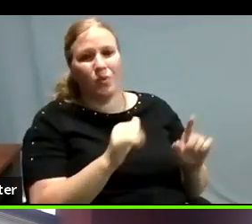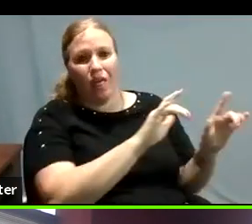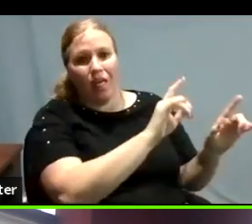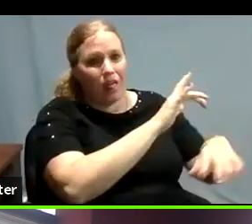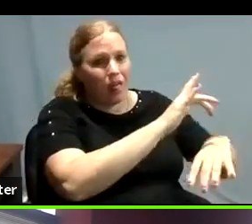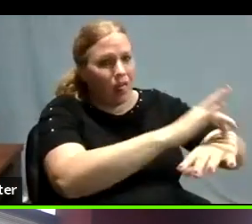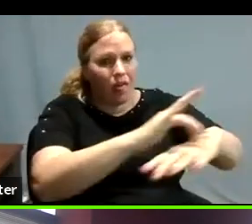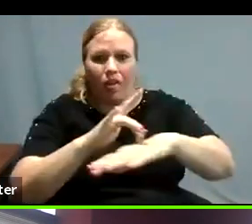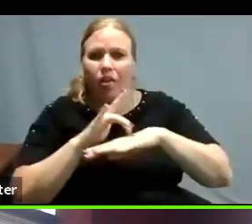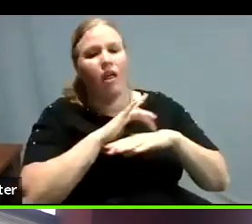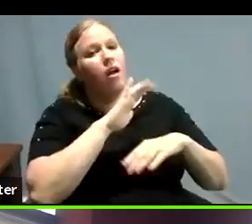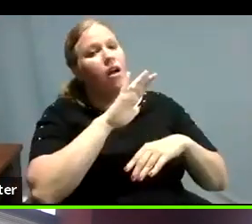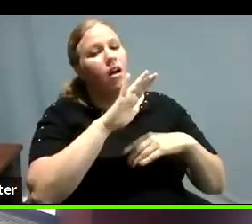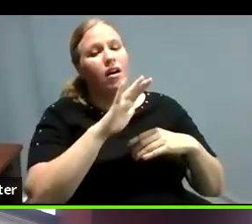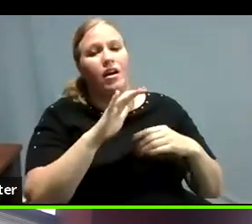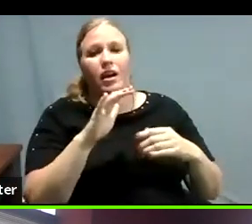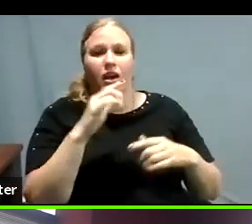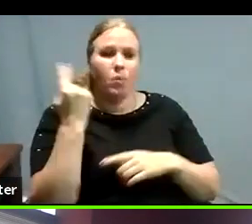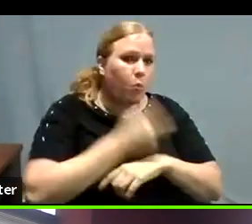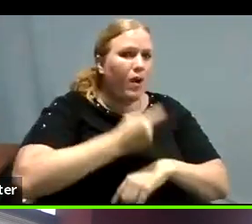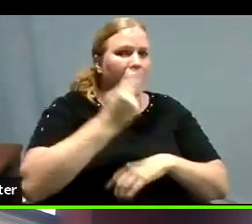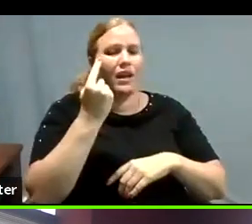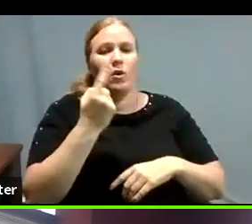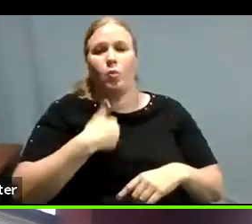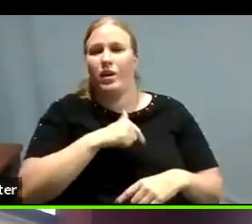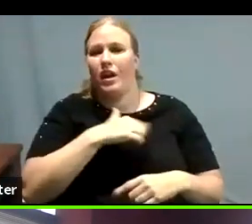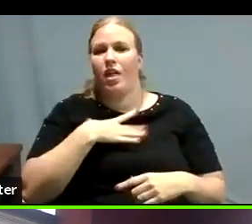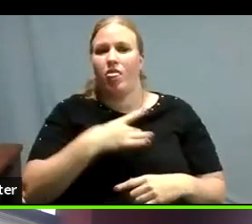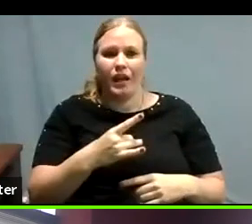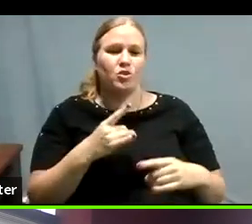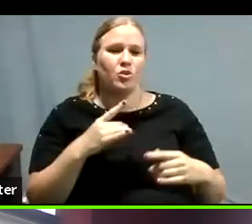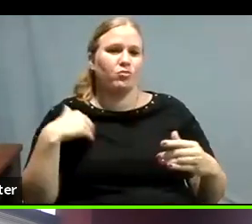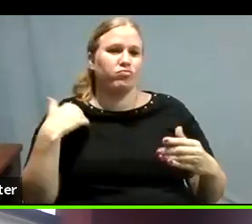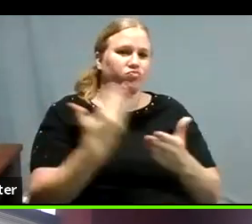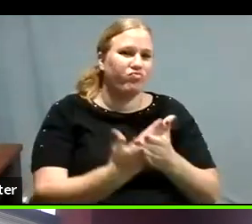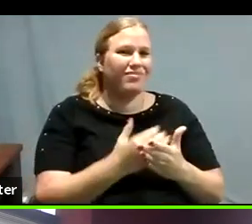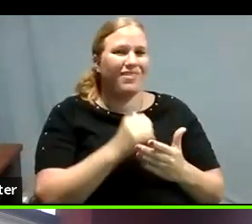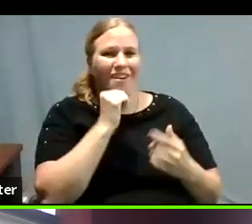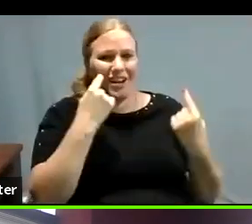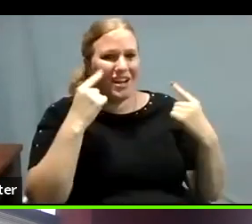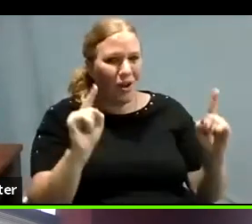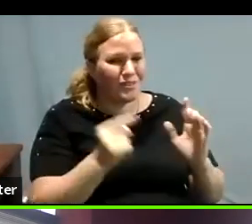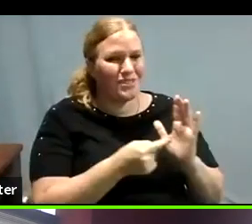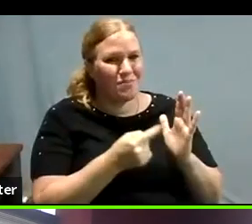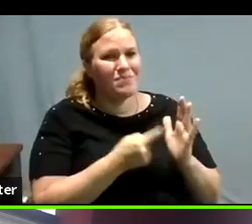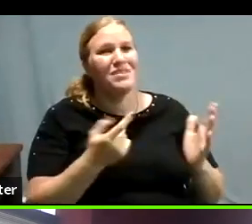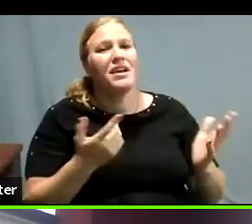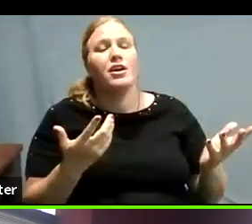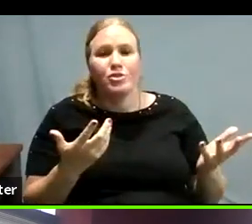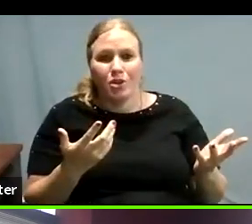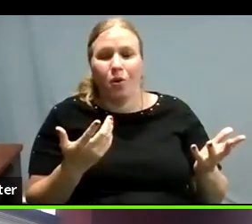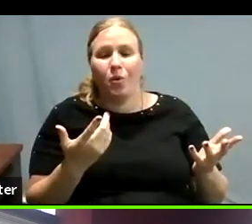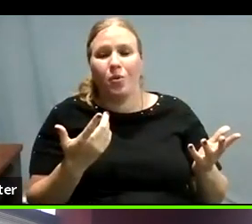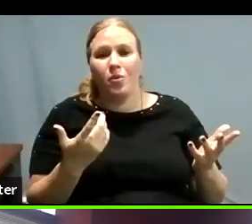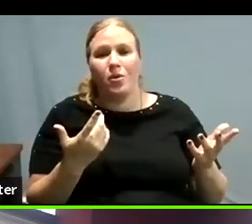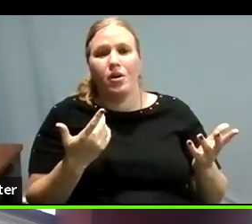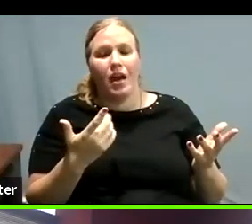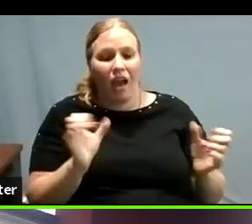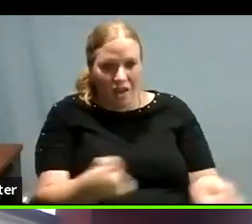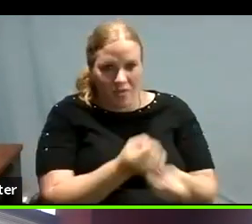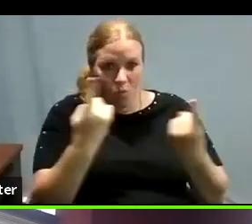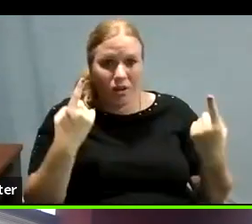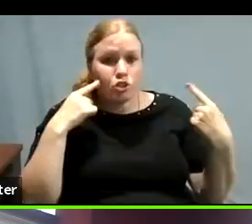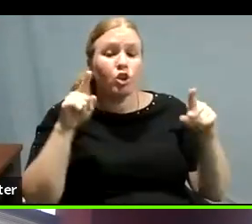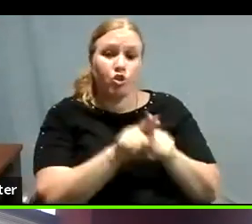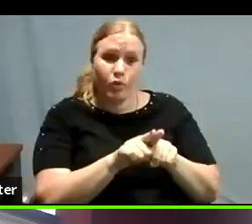do like to make unannounced inspections, and so we know everyone has agreed to reopen